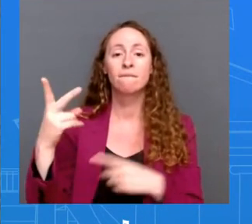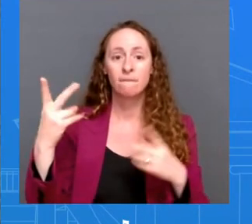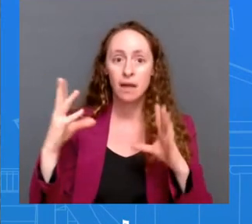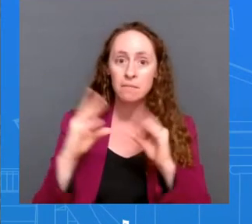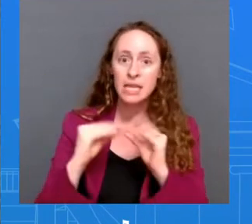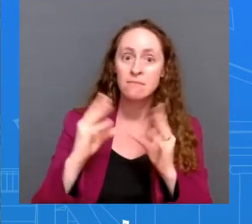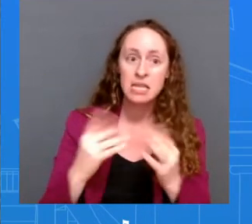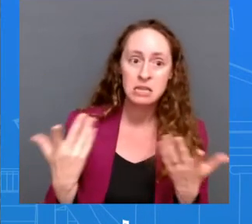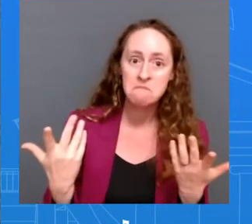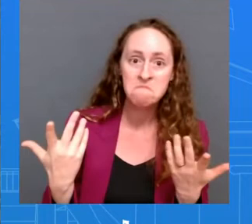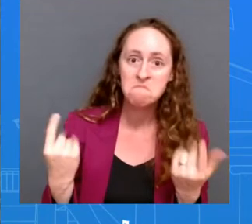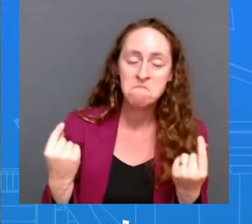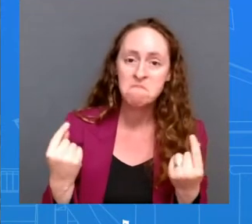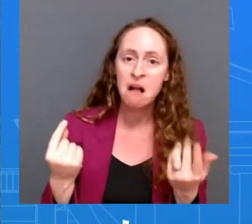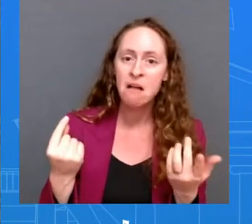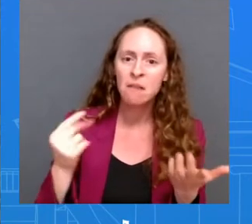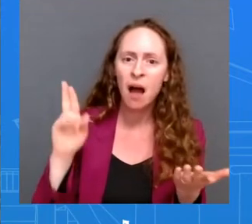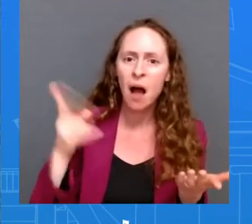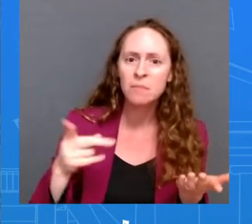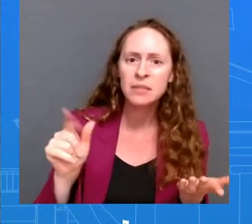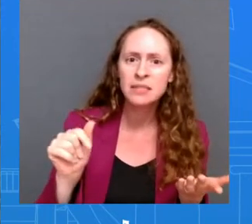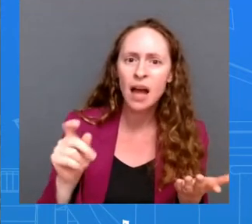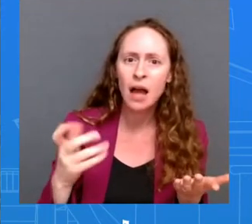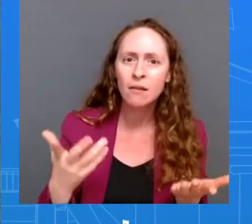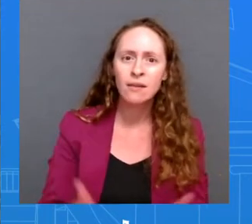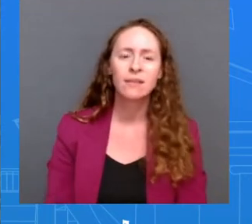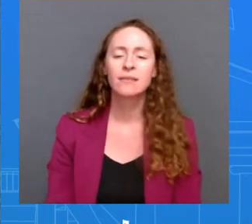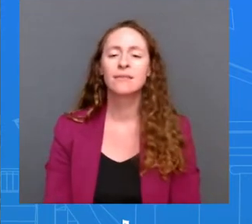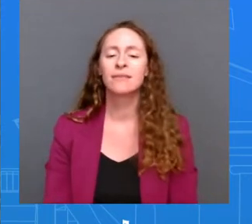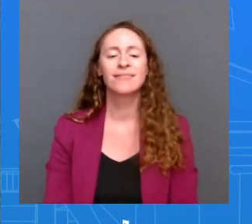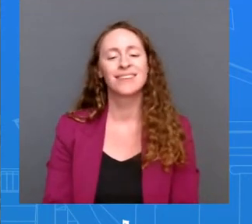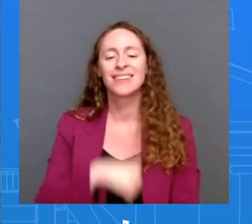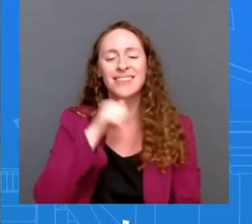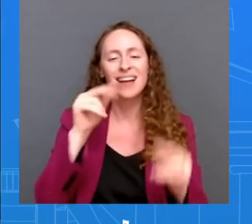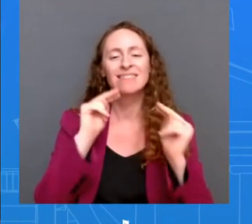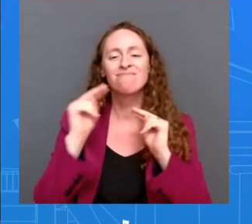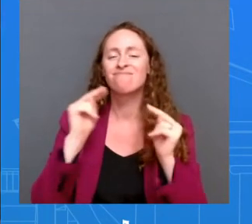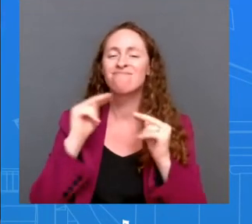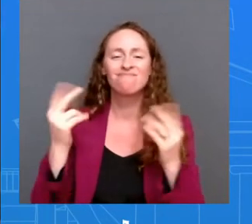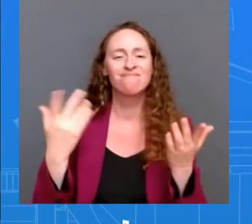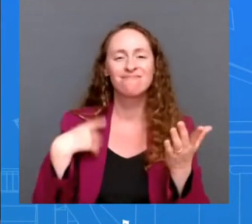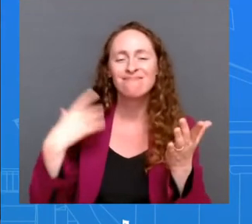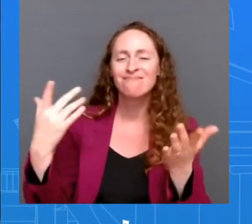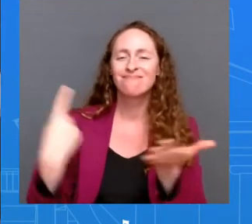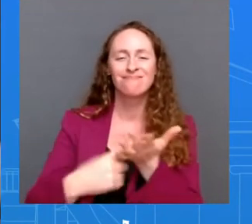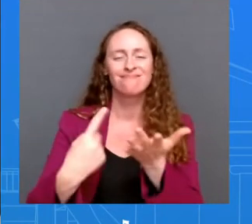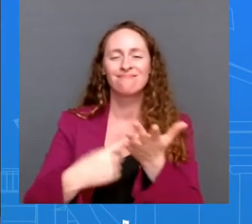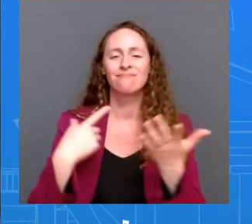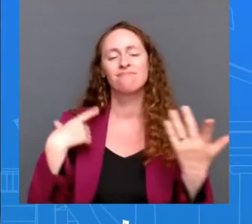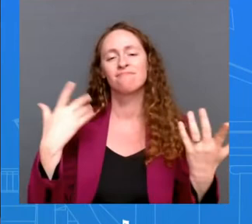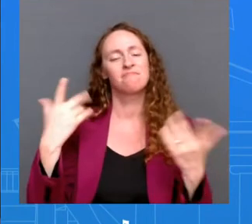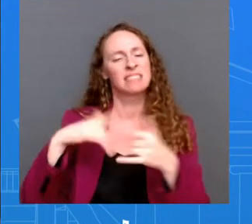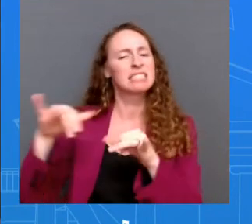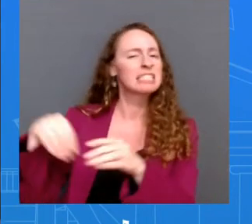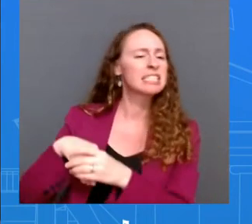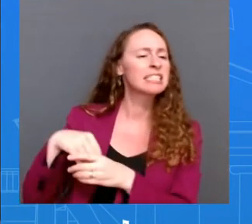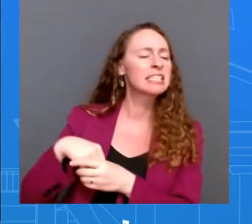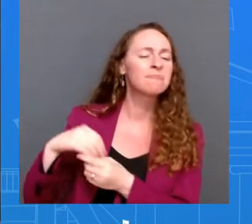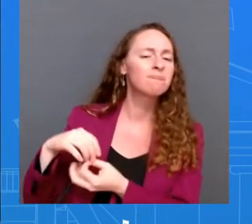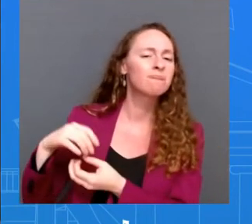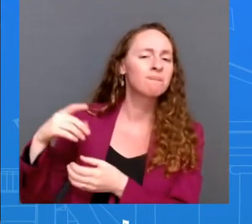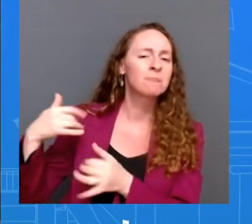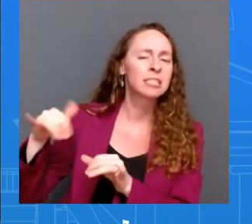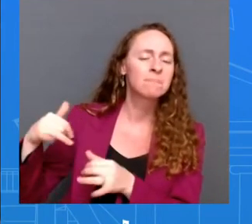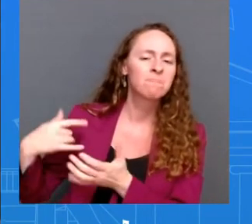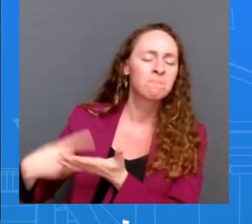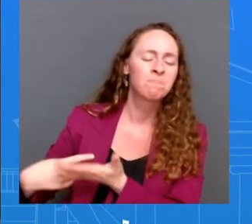Conversations are ongoing at various levels, and I'll just leave it at that. And just to follow up on Nancy's question, what message do you think the